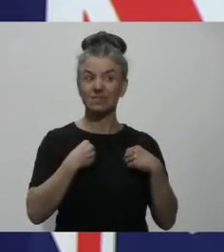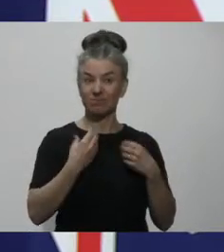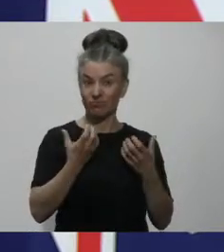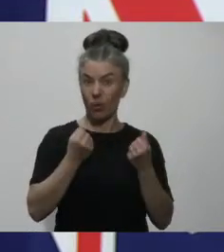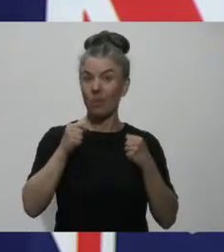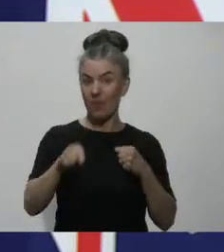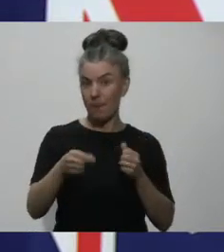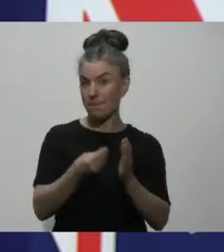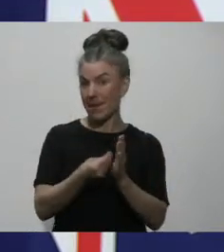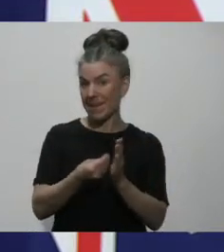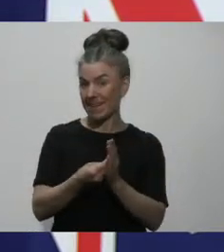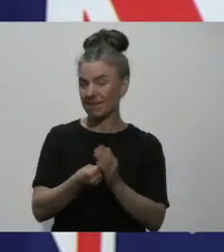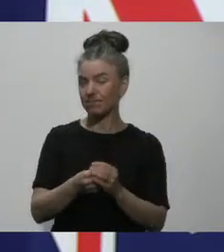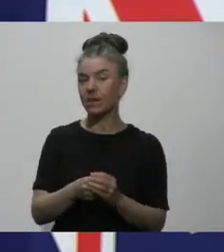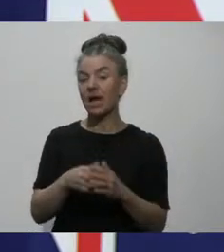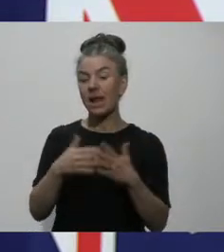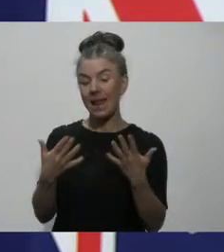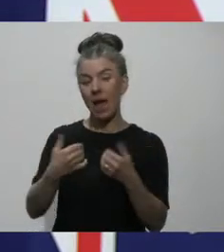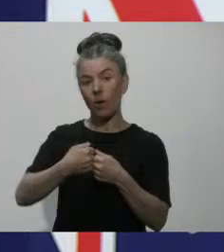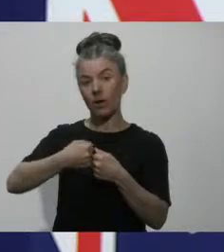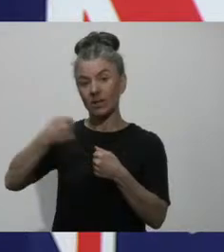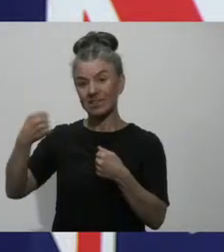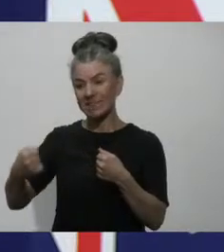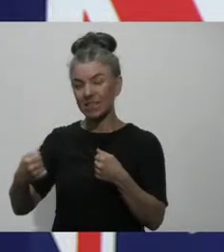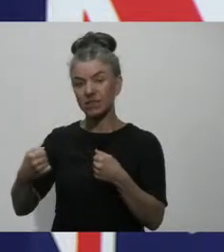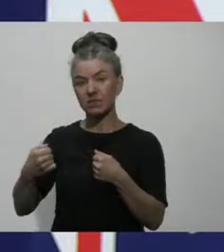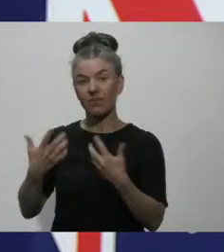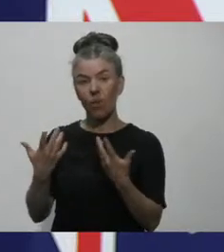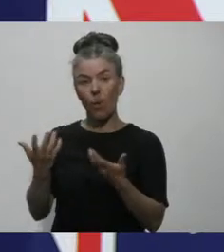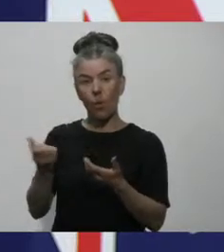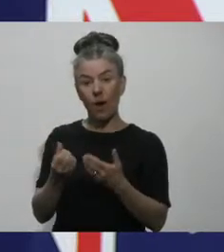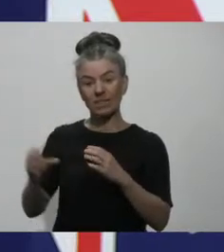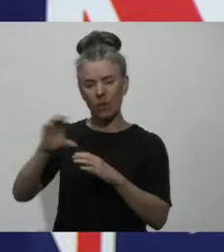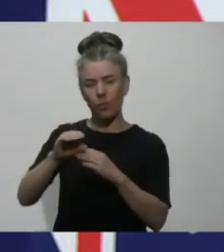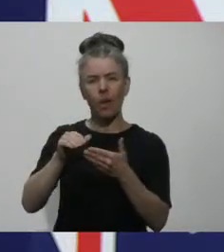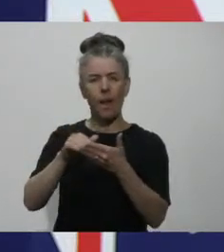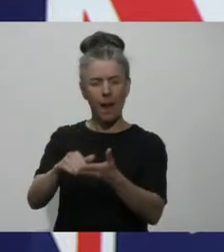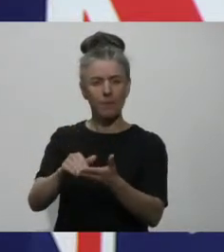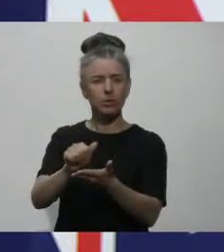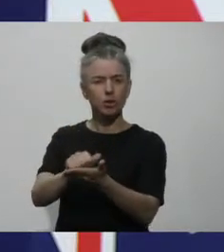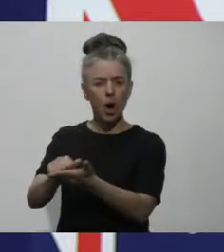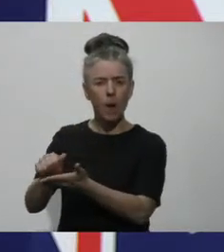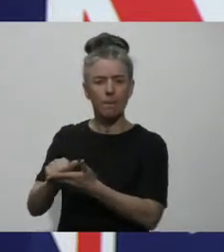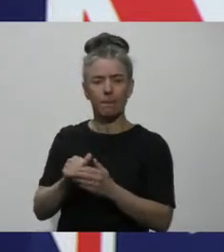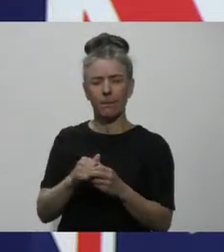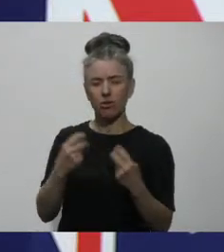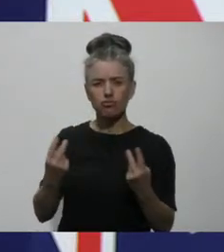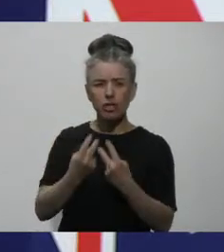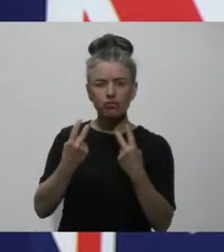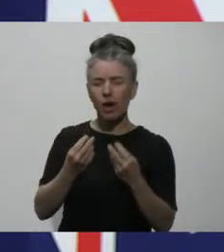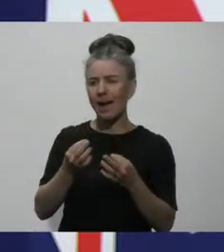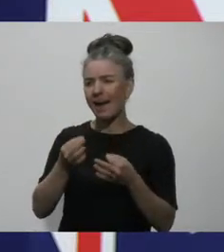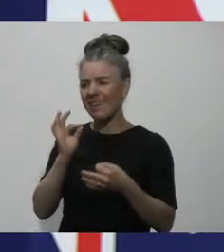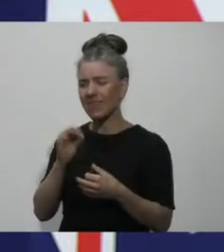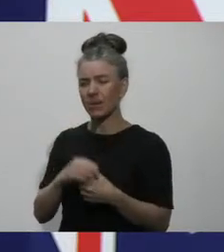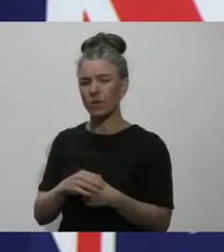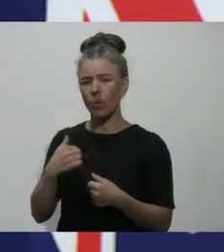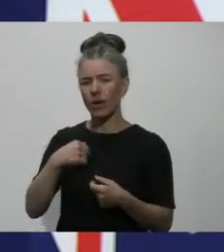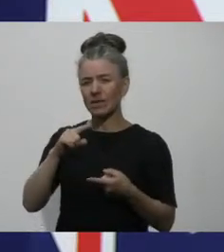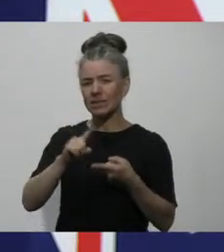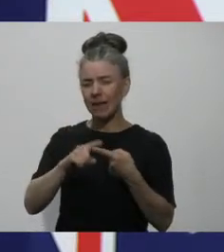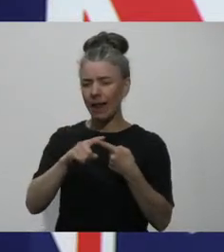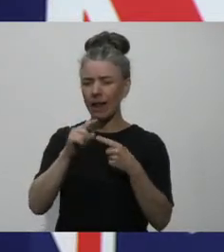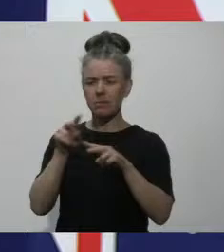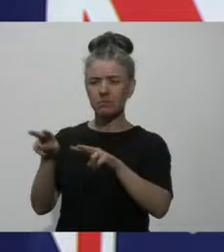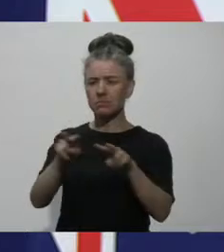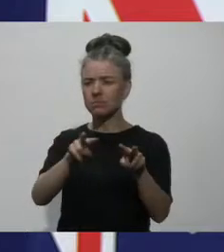this extension now will support retail and hospitality. We continue to look at sectors and see what